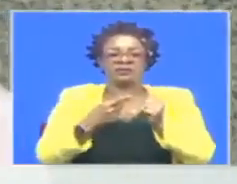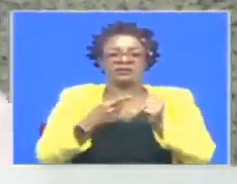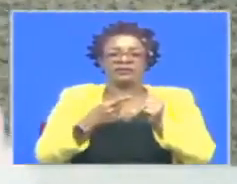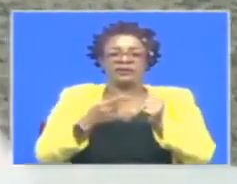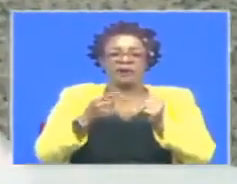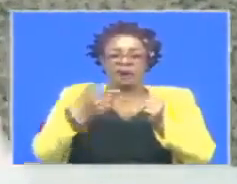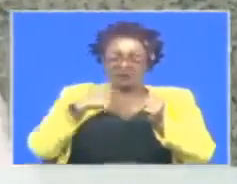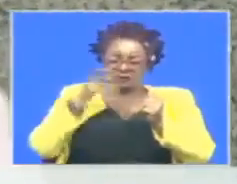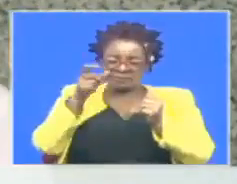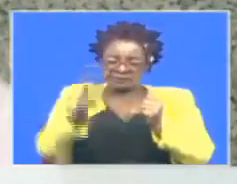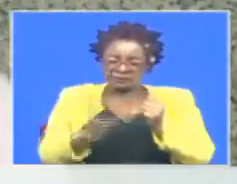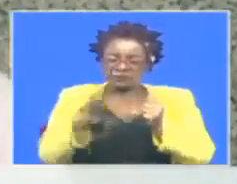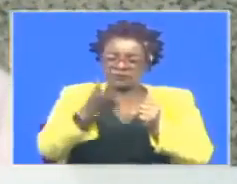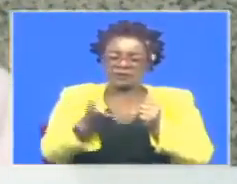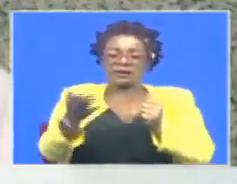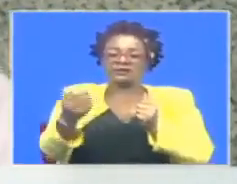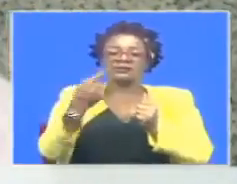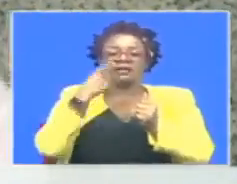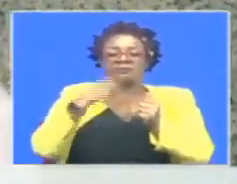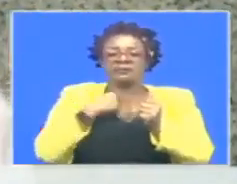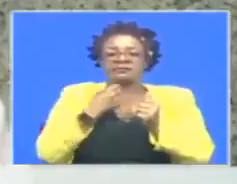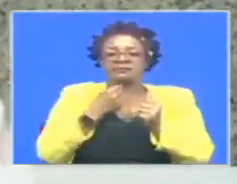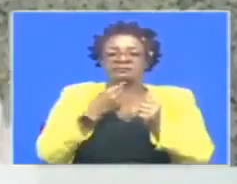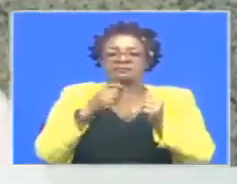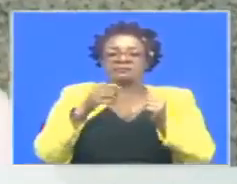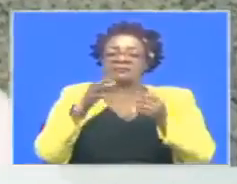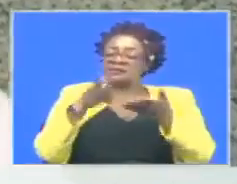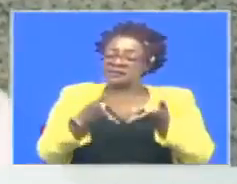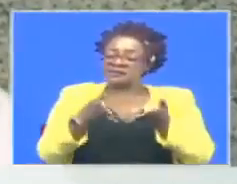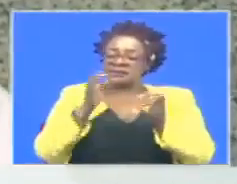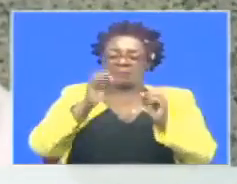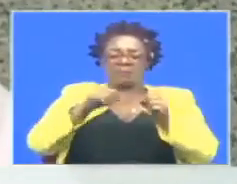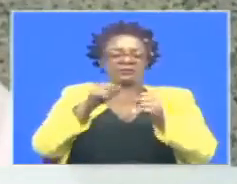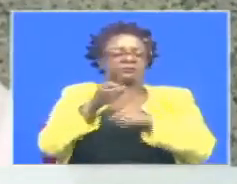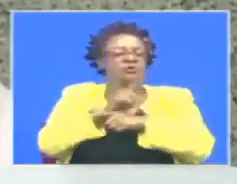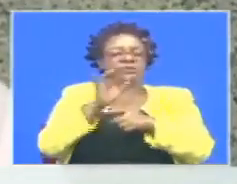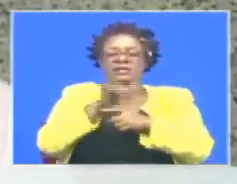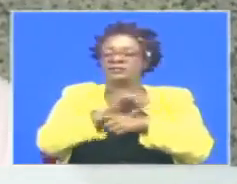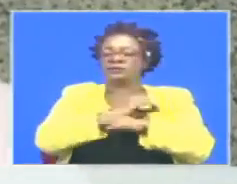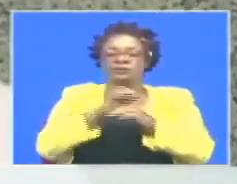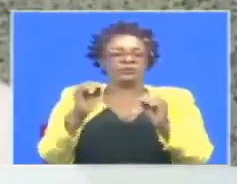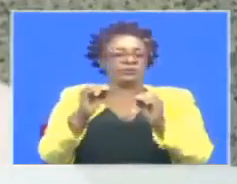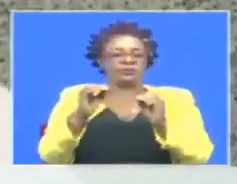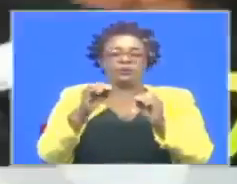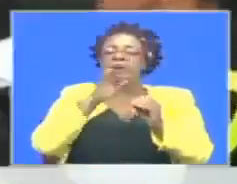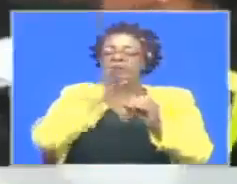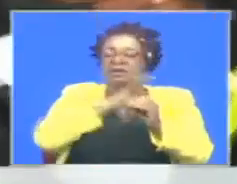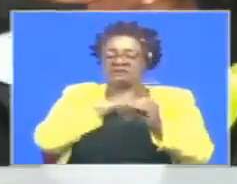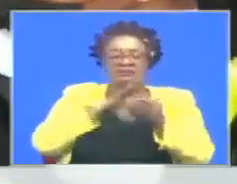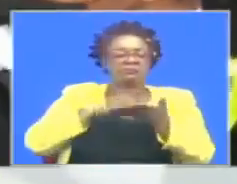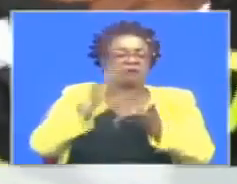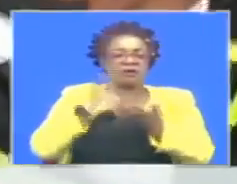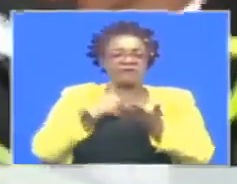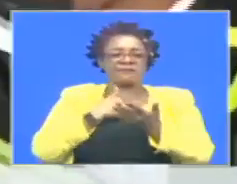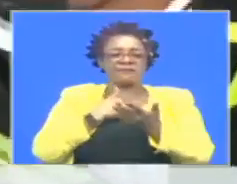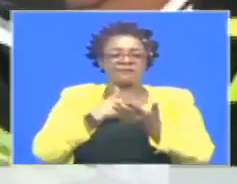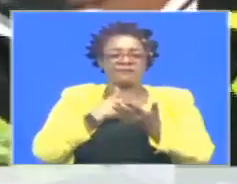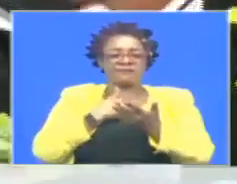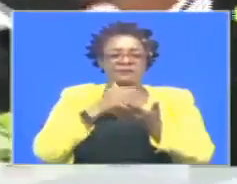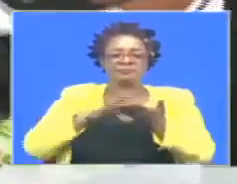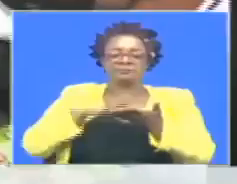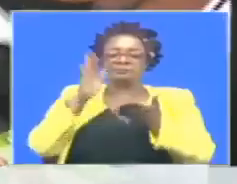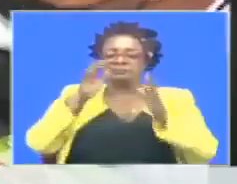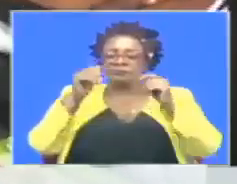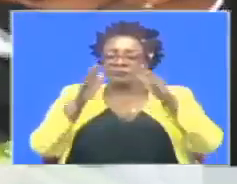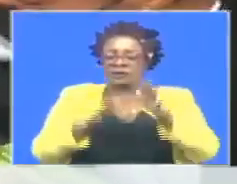ufanye nini? Eh? Niambie, yenye ungefanya hii ingechukua yoyote. Kwa hivyo hii ni faida zaidi. Many farmers have